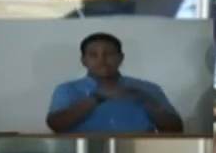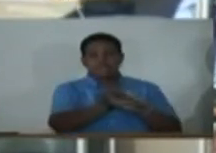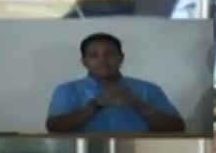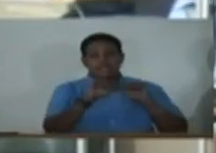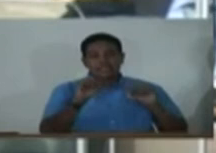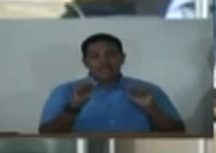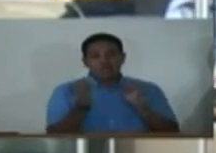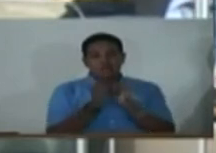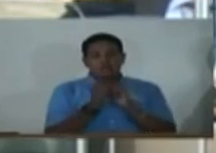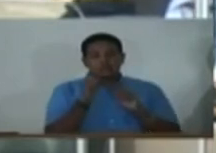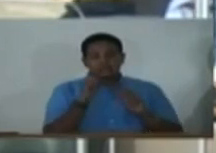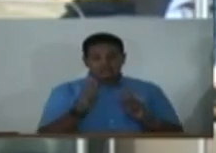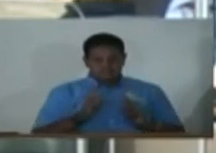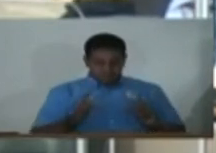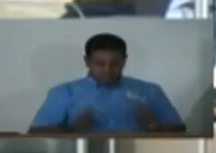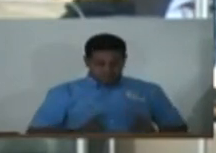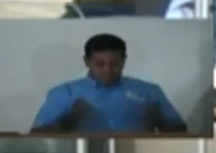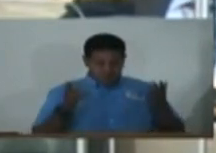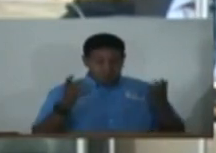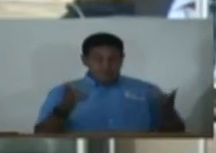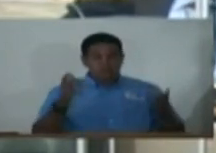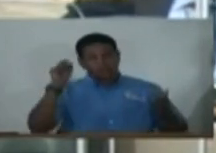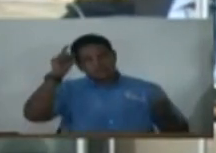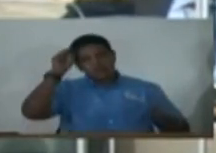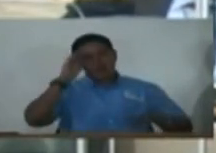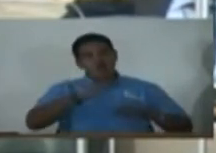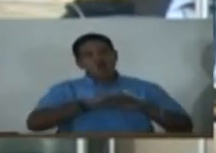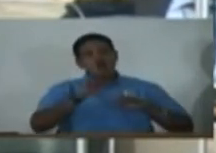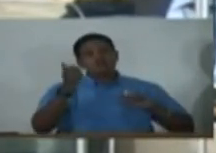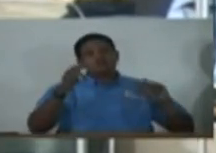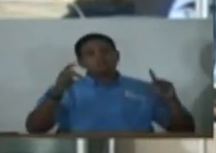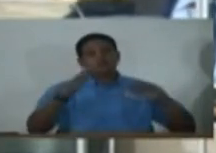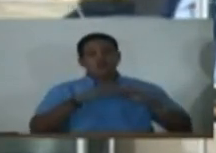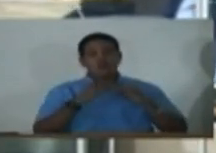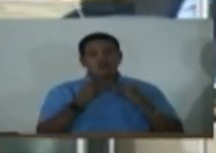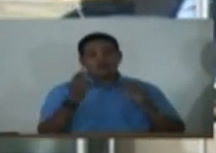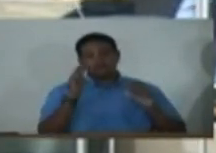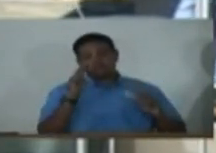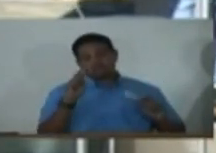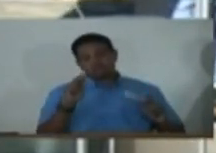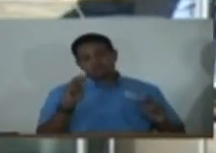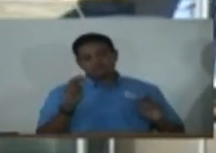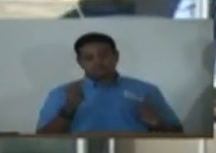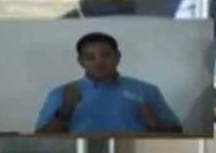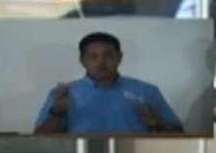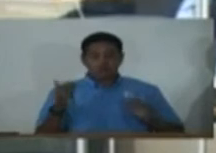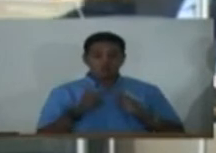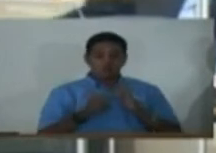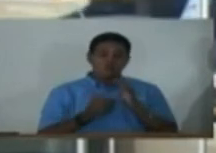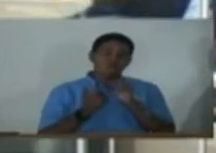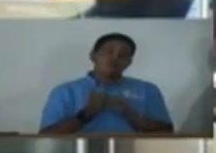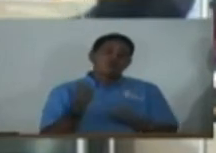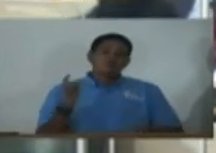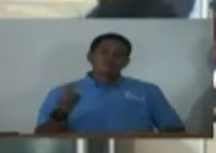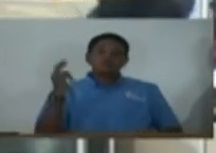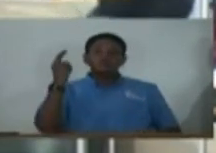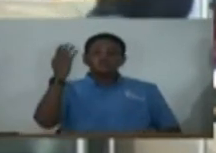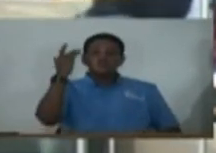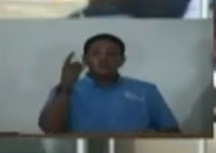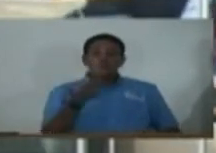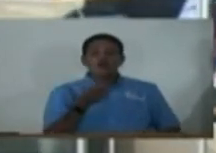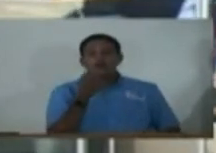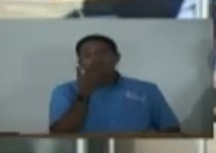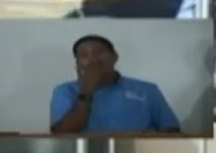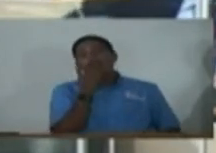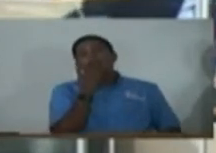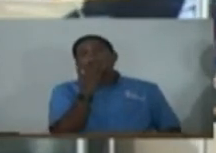with being physically present, of course, with all the other protocols established. And the reason for this, obviously, is that